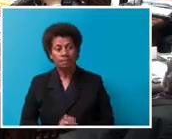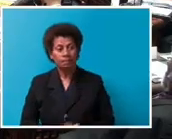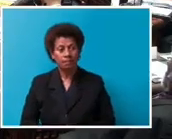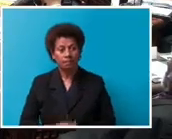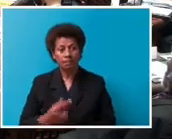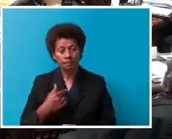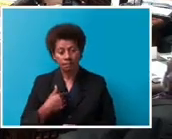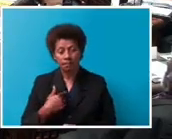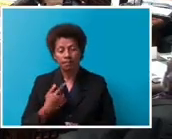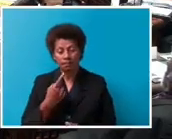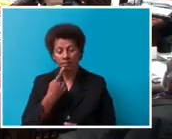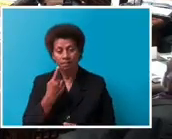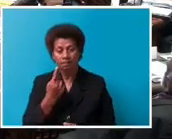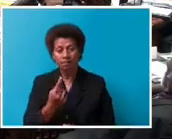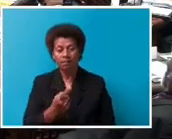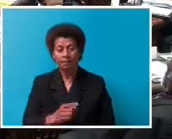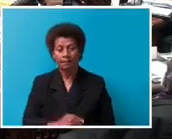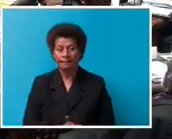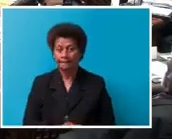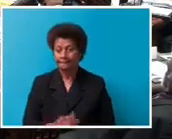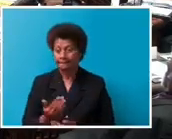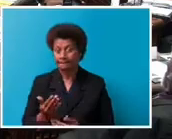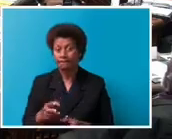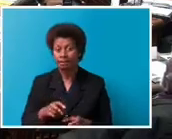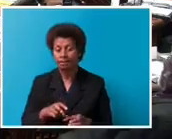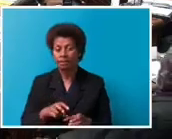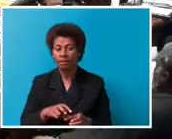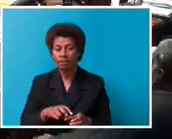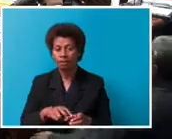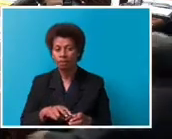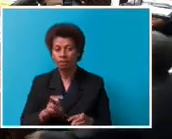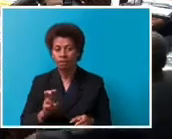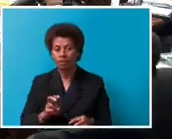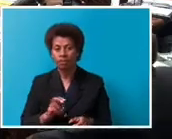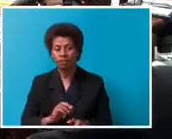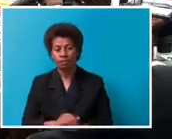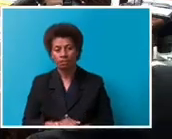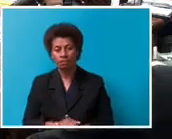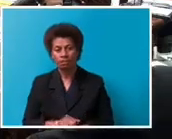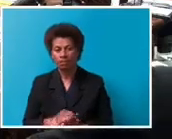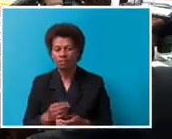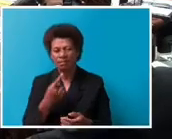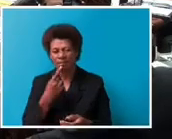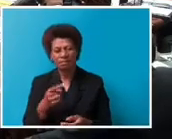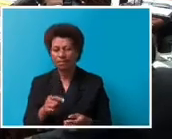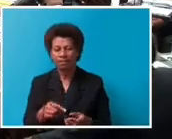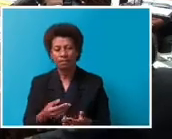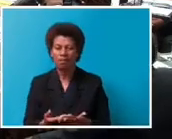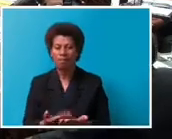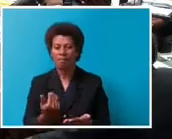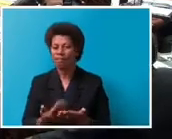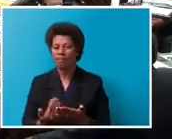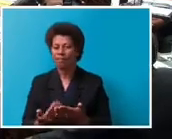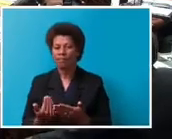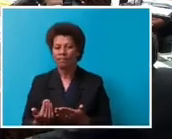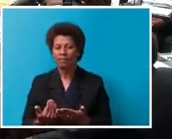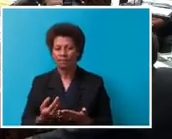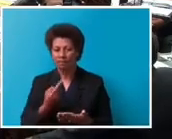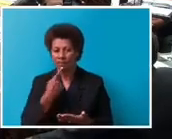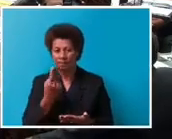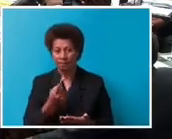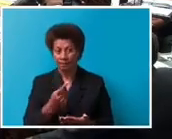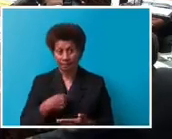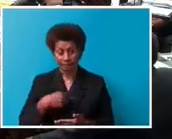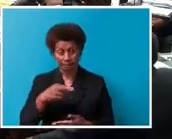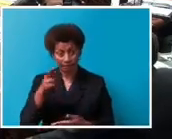did mention that he was withdrawing the statement. Mr. Speaker, say the reason why